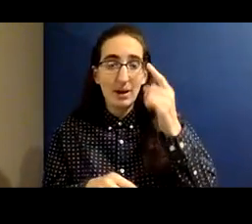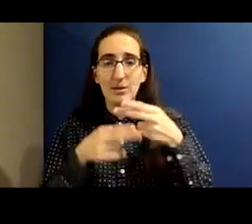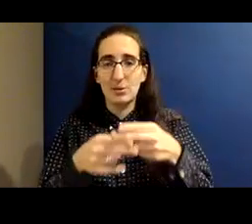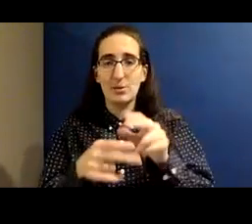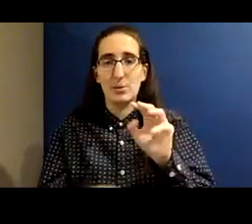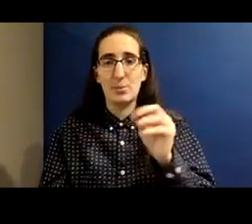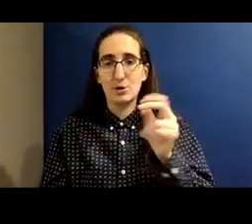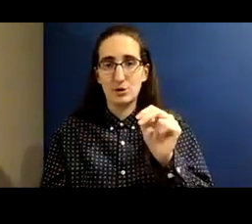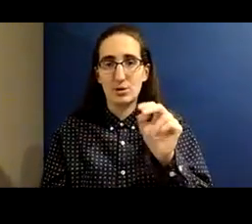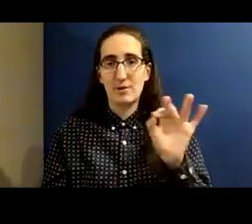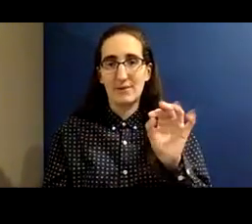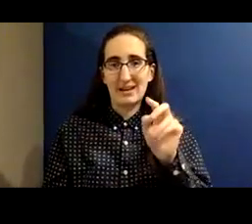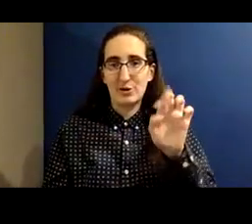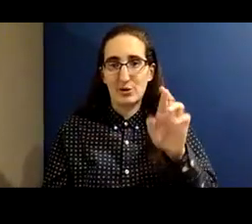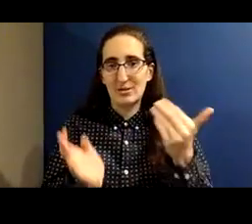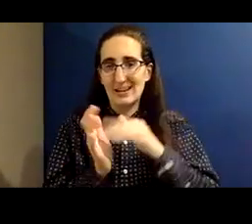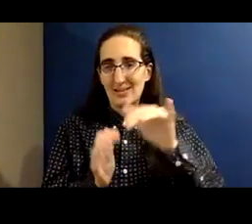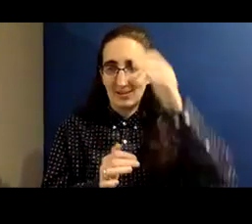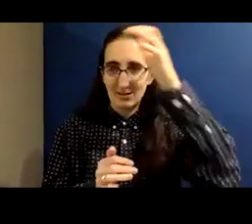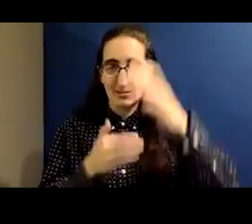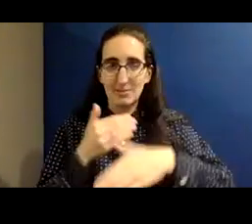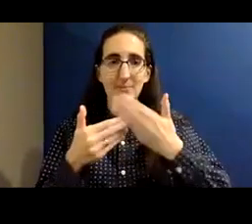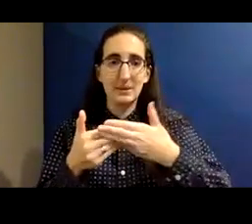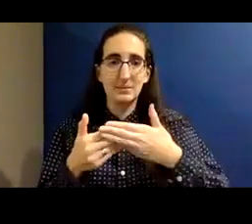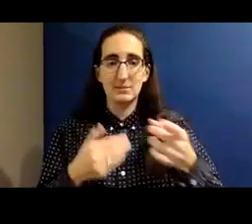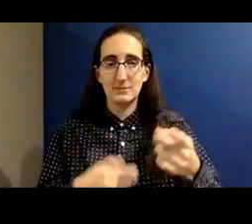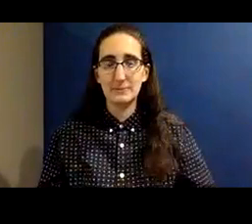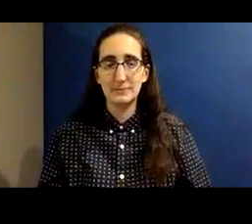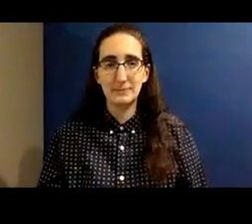error. Next slide, please.